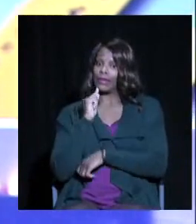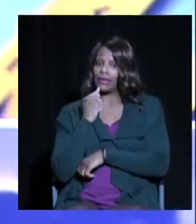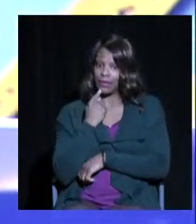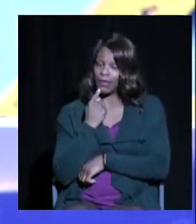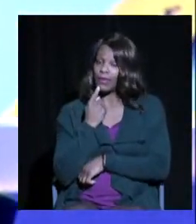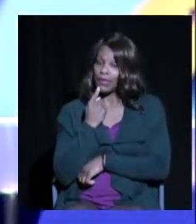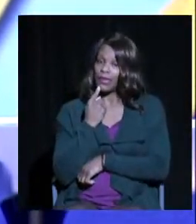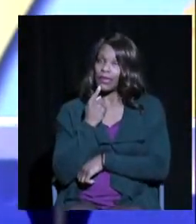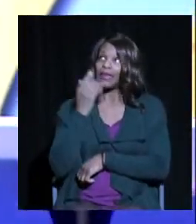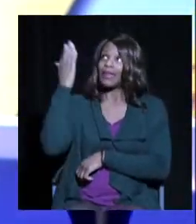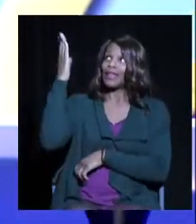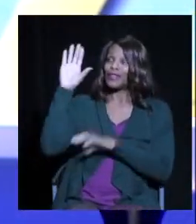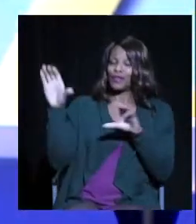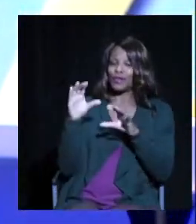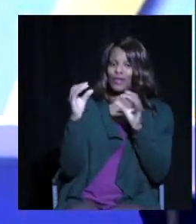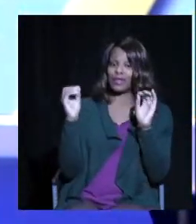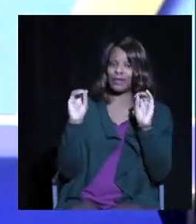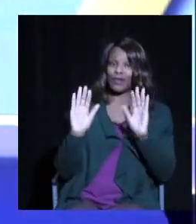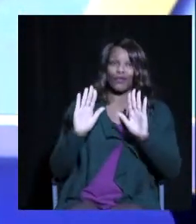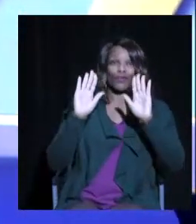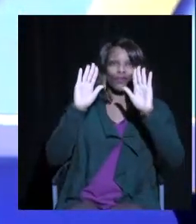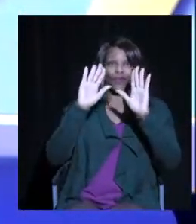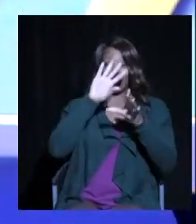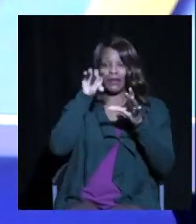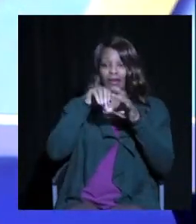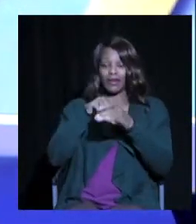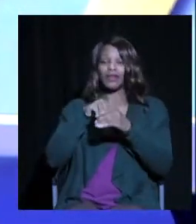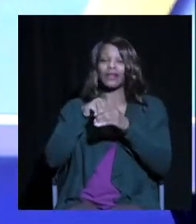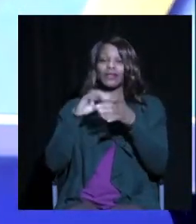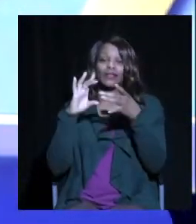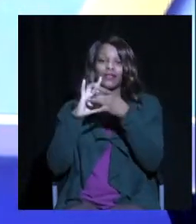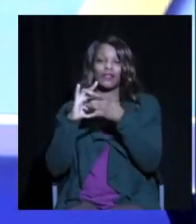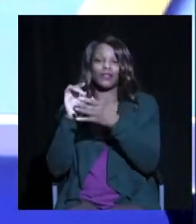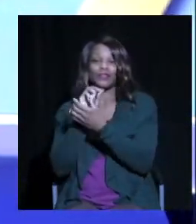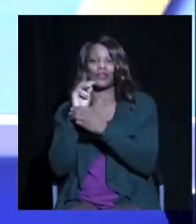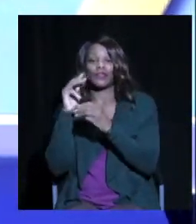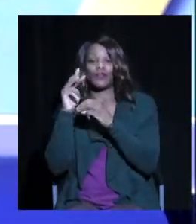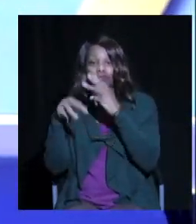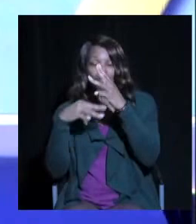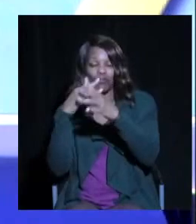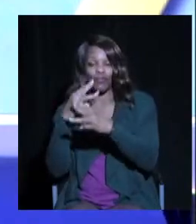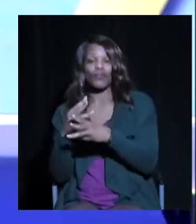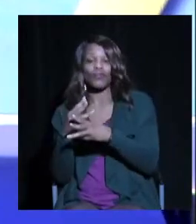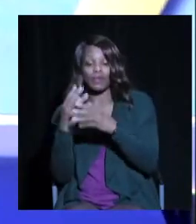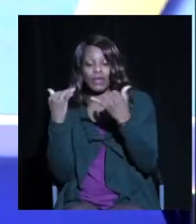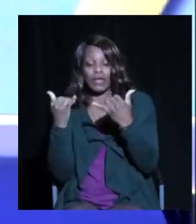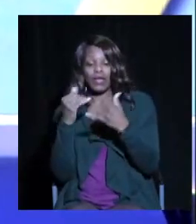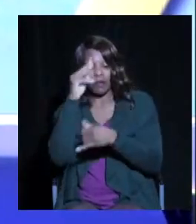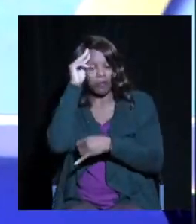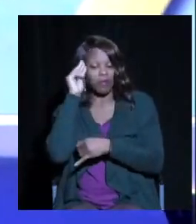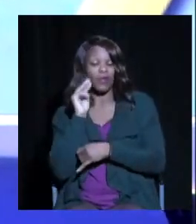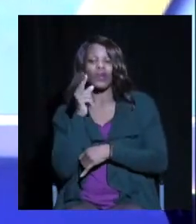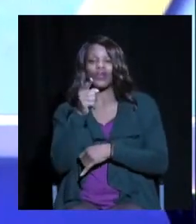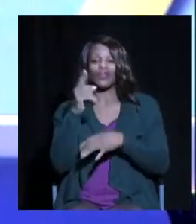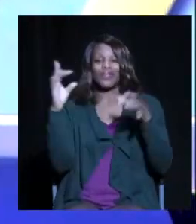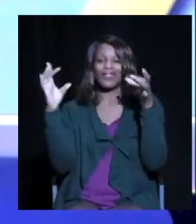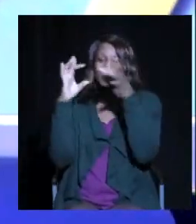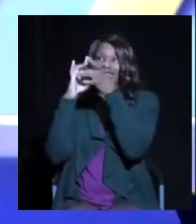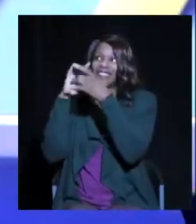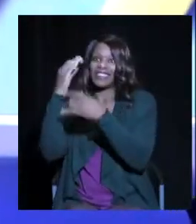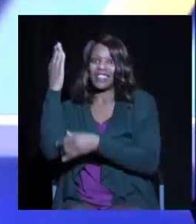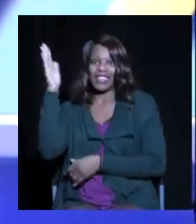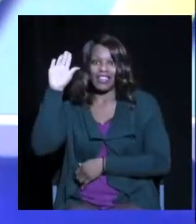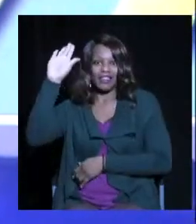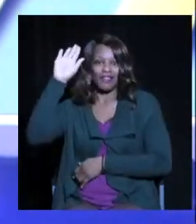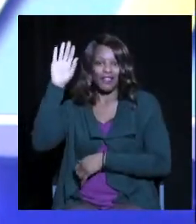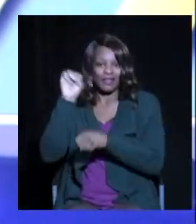something amazing in the world to redeem the world, to make all things right, and Mary, I'm giving you the opportunity to be a part of that.